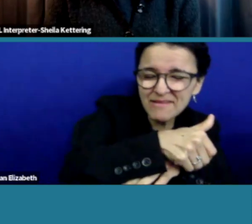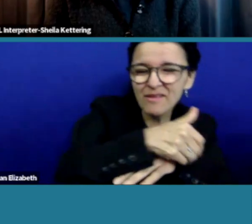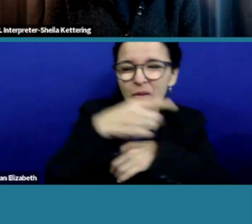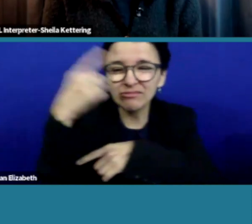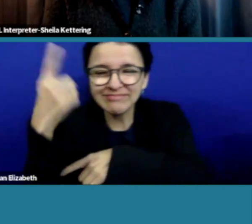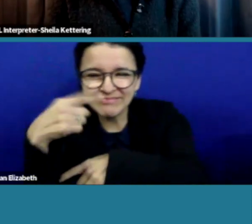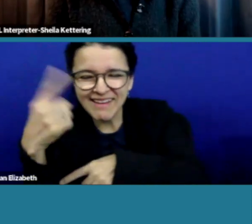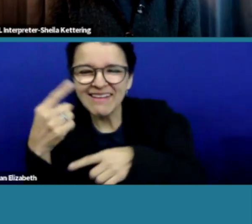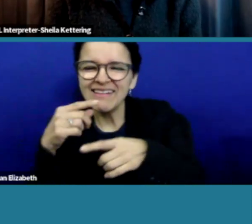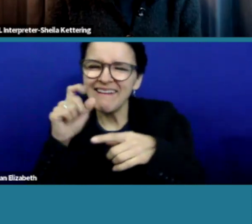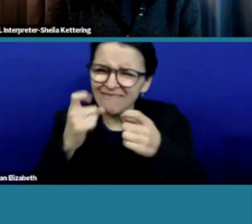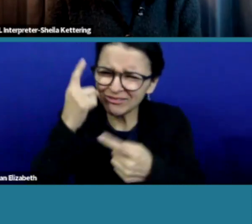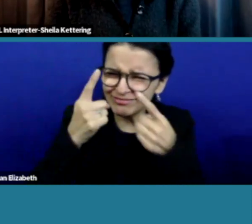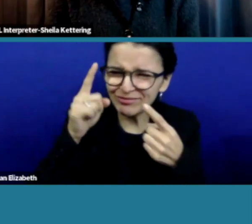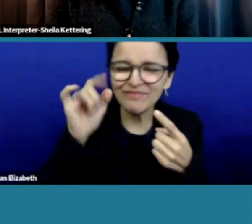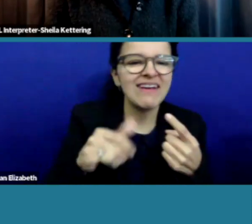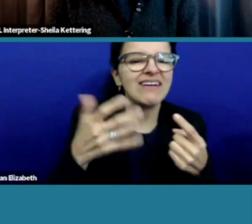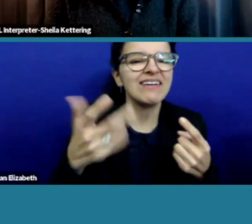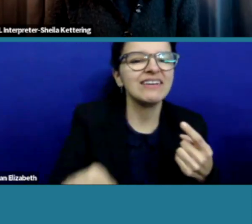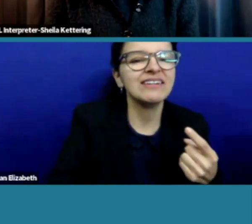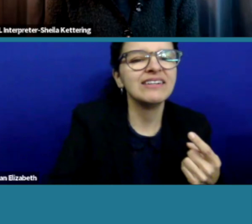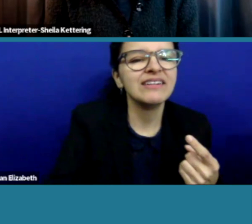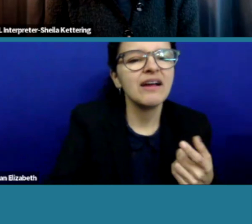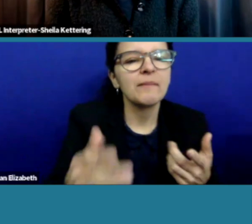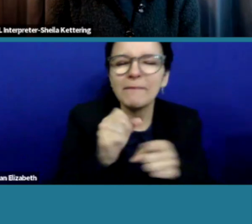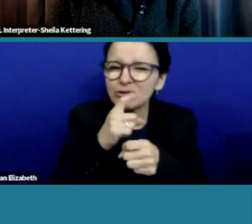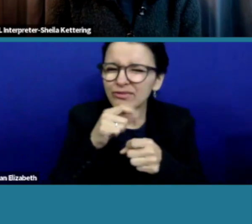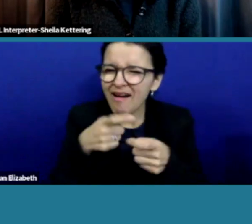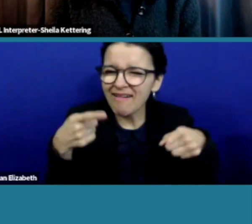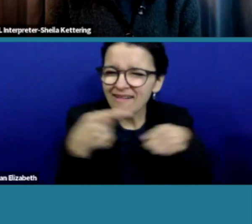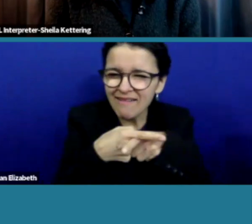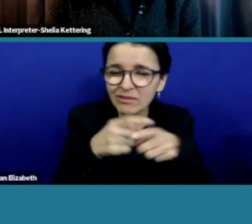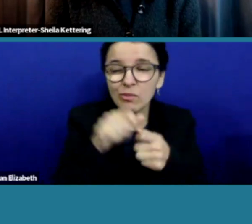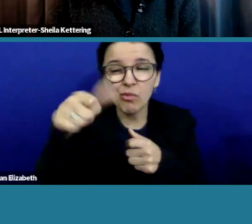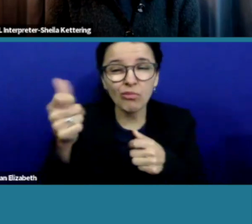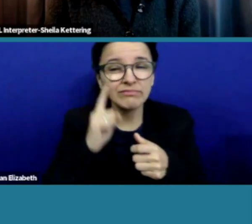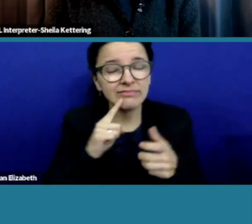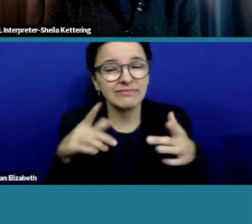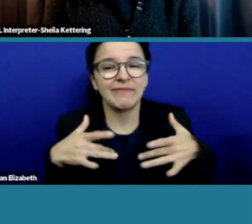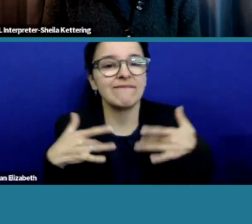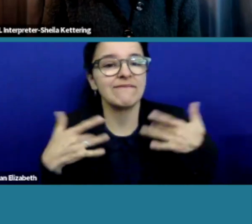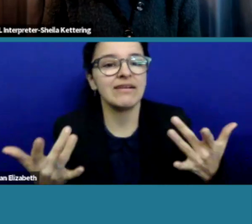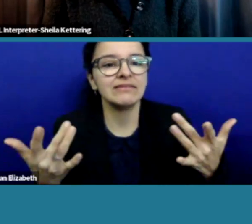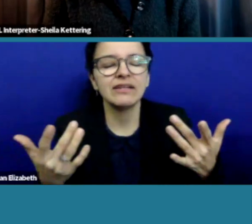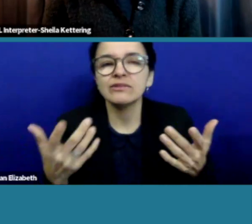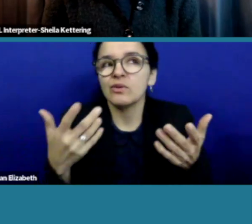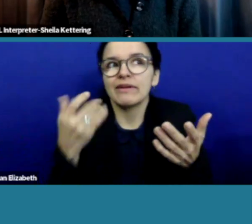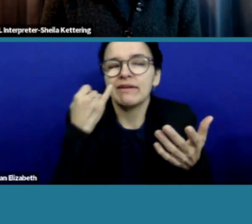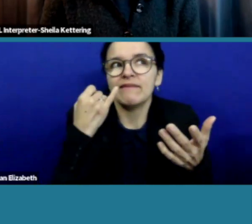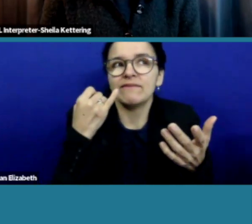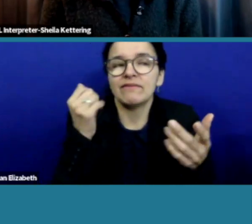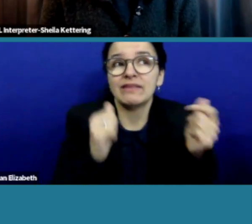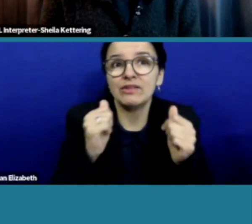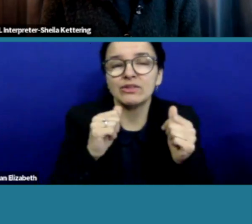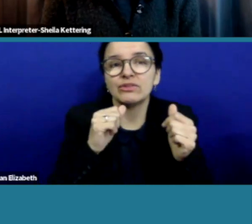or involved in the team. We have to consider that. And